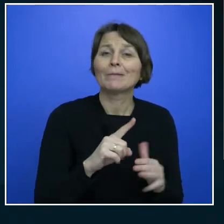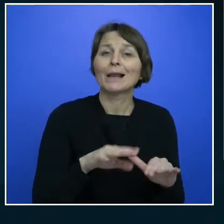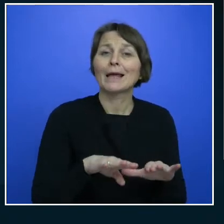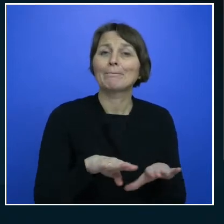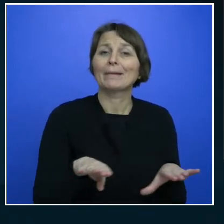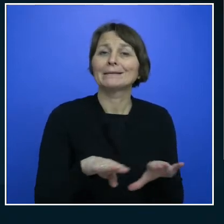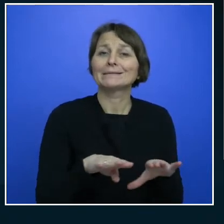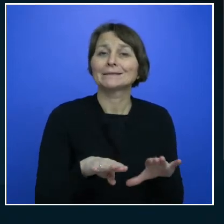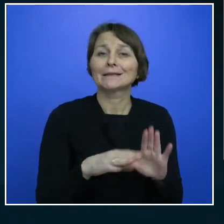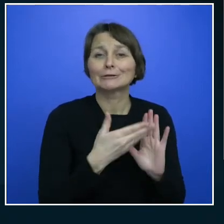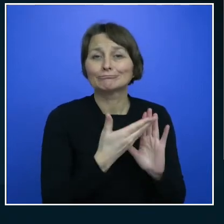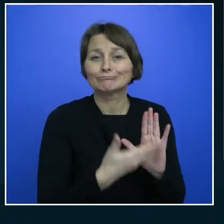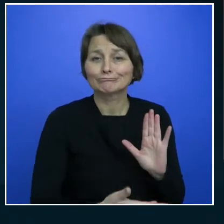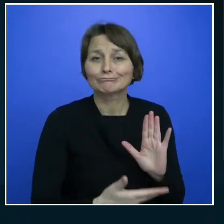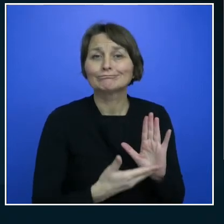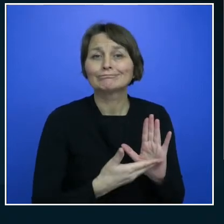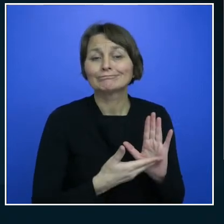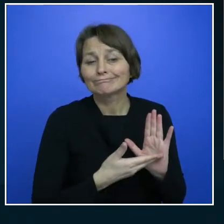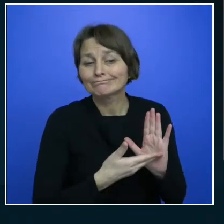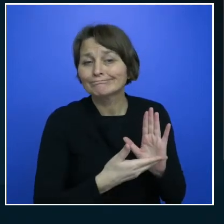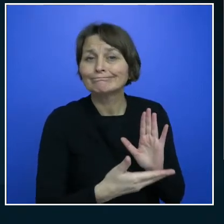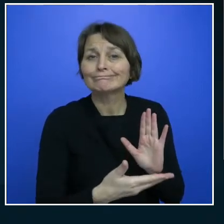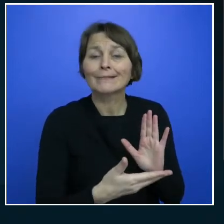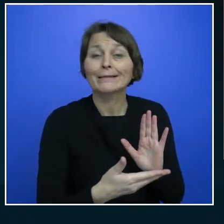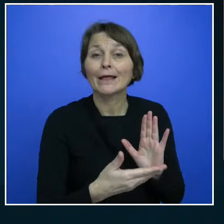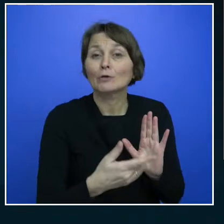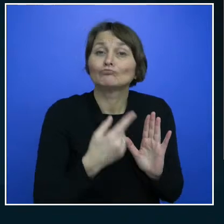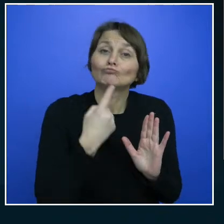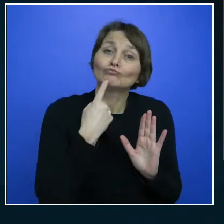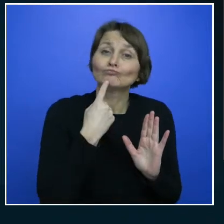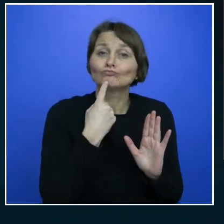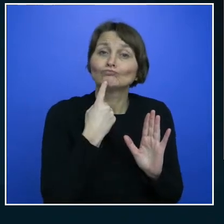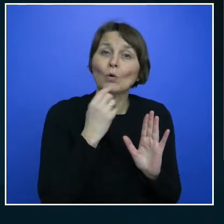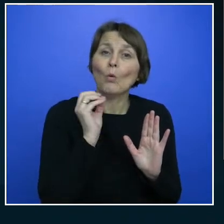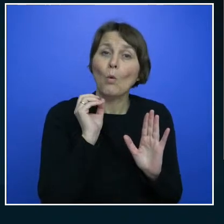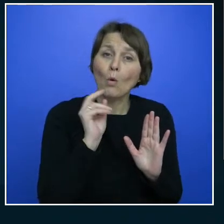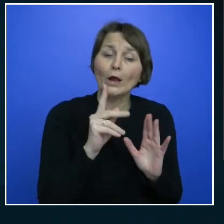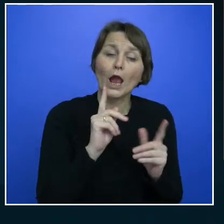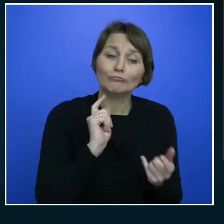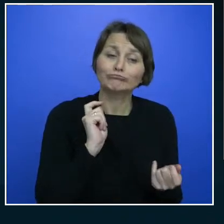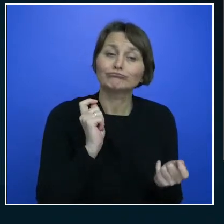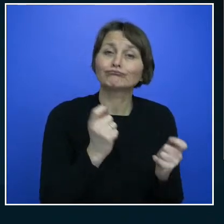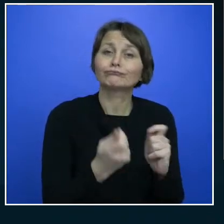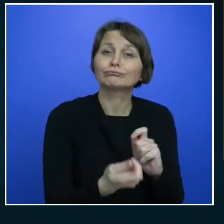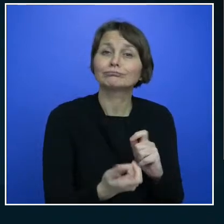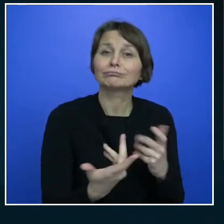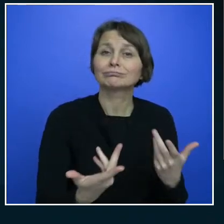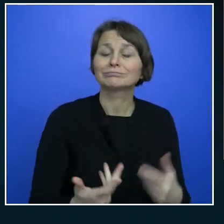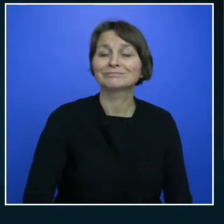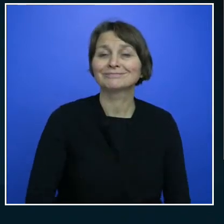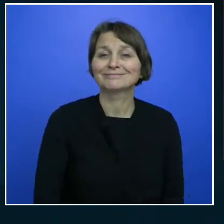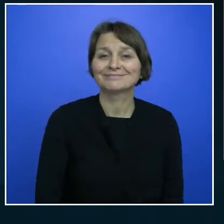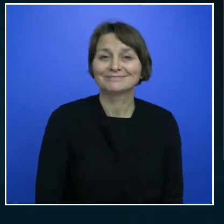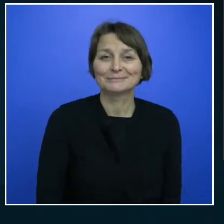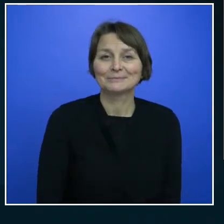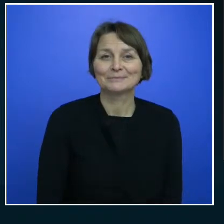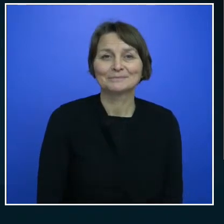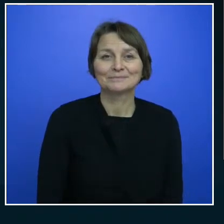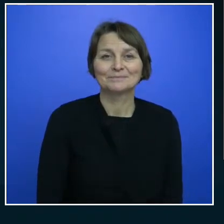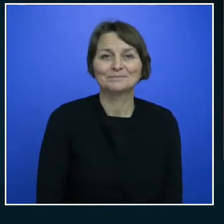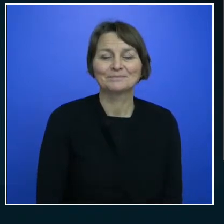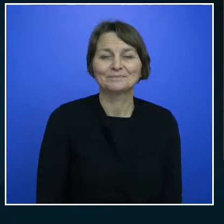for some time, and then I go to the, I don't know if it's here.